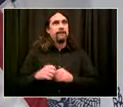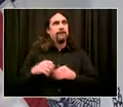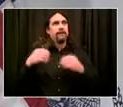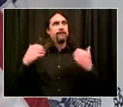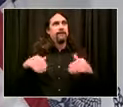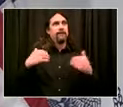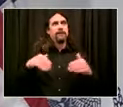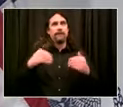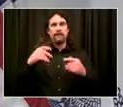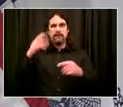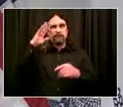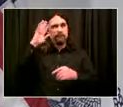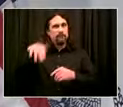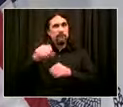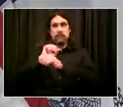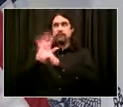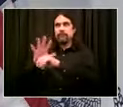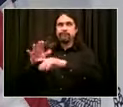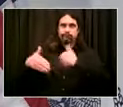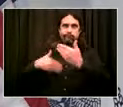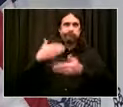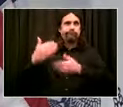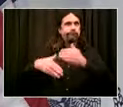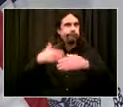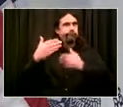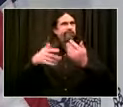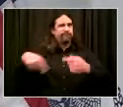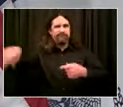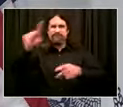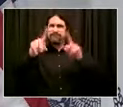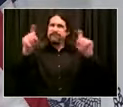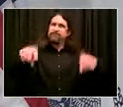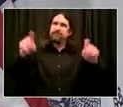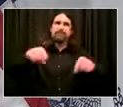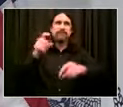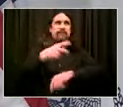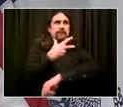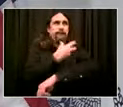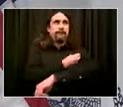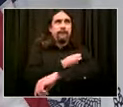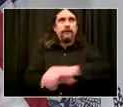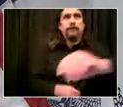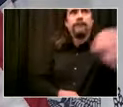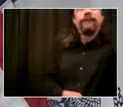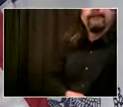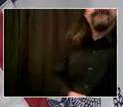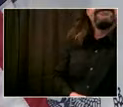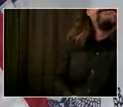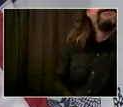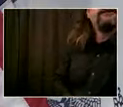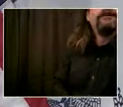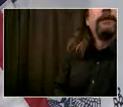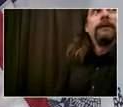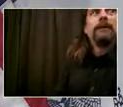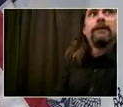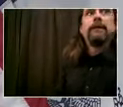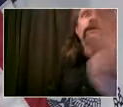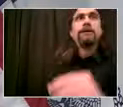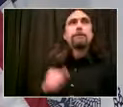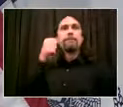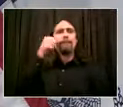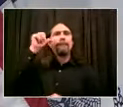was at Red Hook Houses in Brooklyn. Red Hook House is one of the biggest public housing developments in all of New York City. Out there